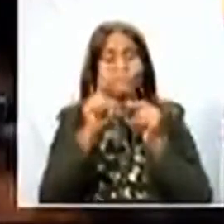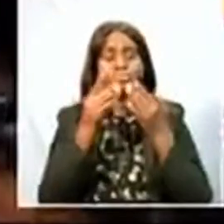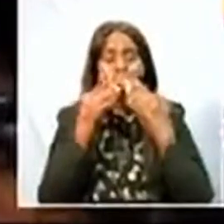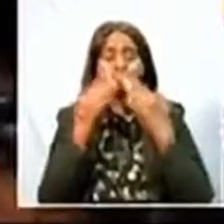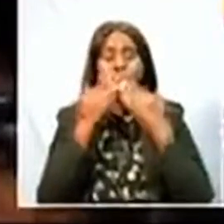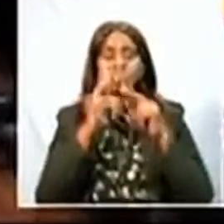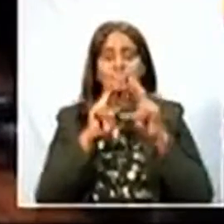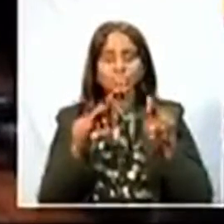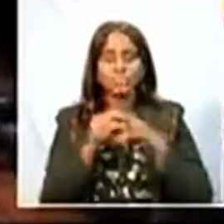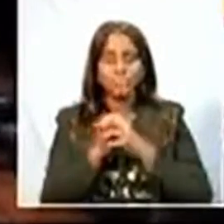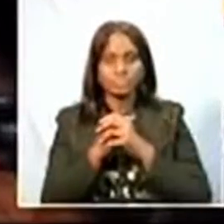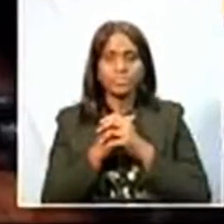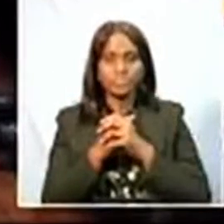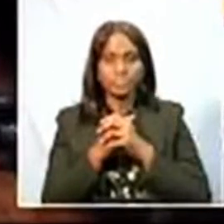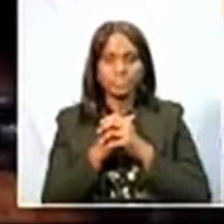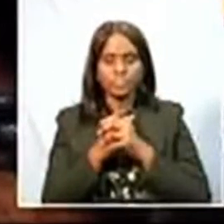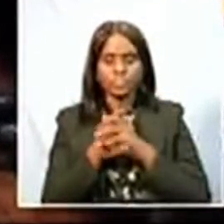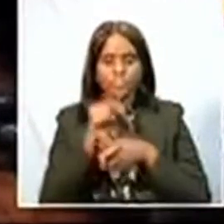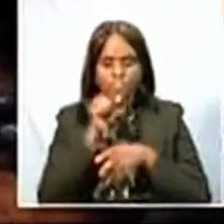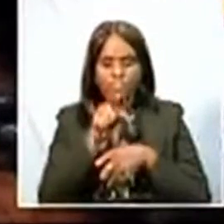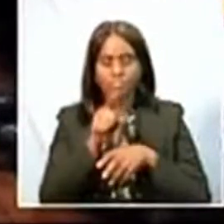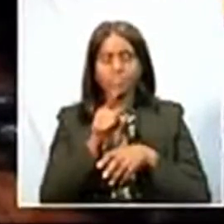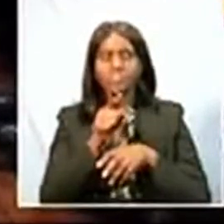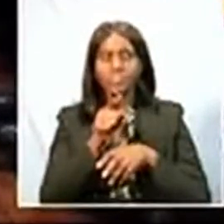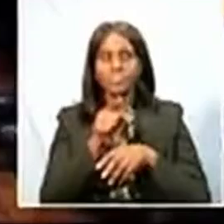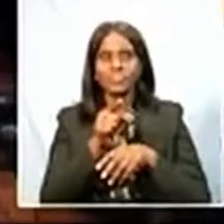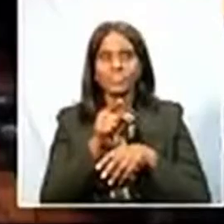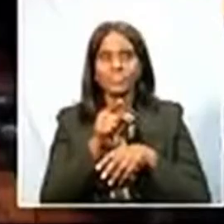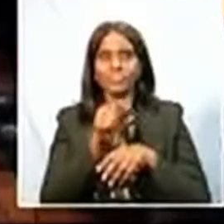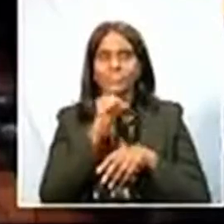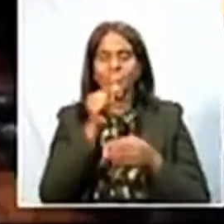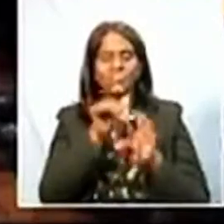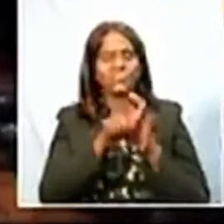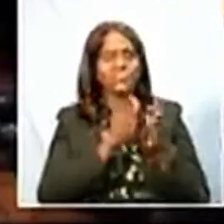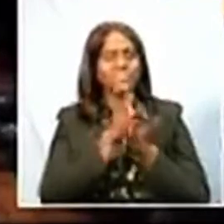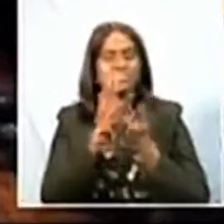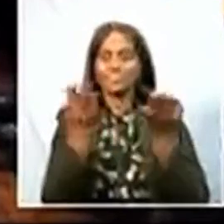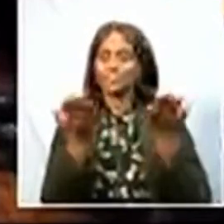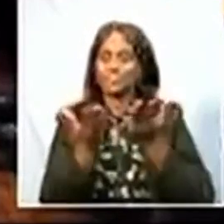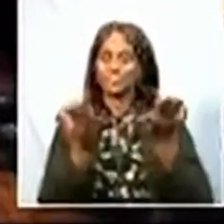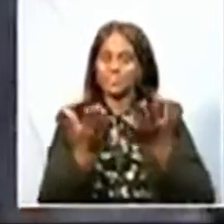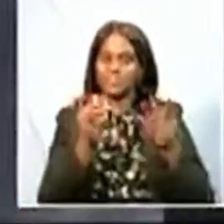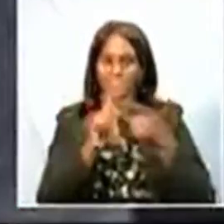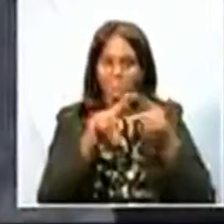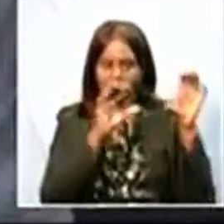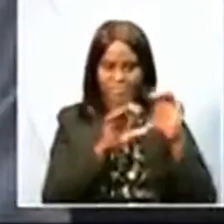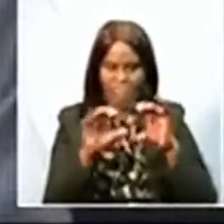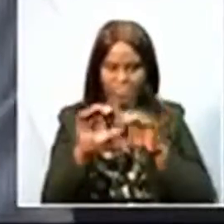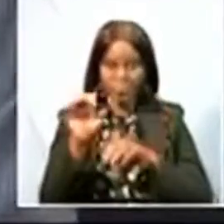Chair. It's not in order to do that.